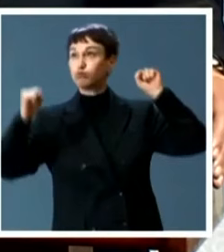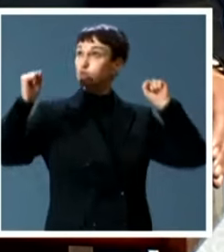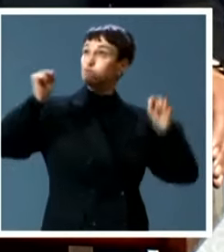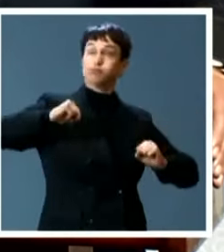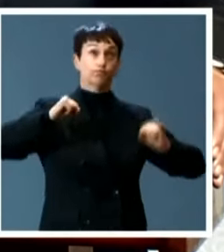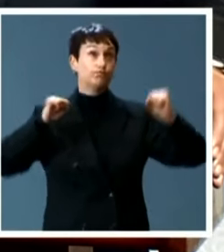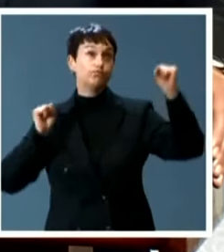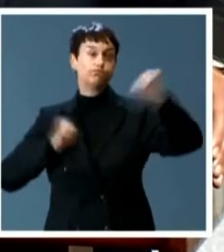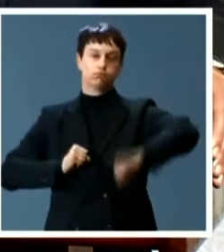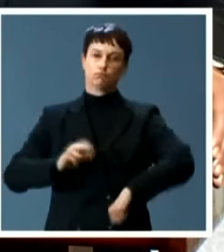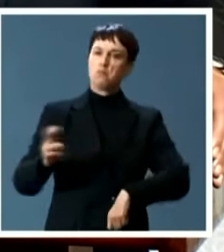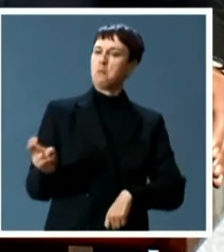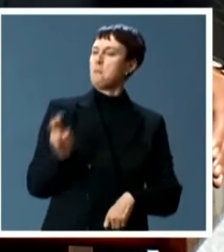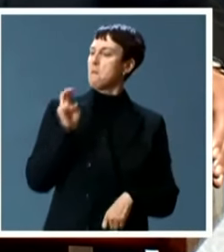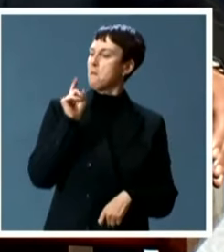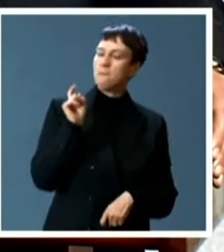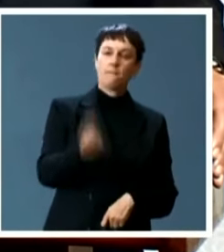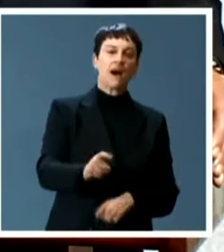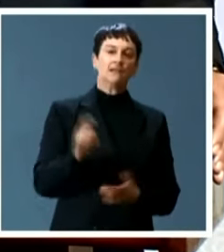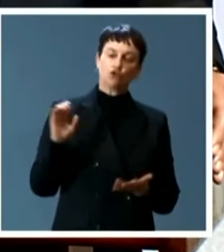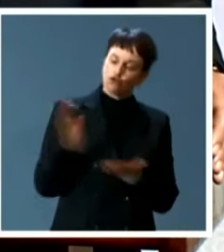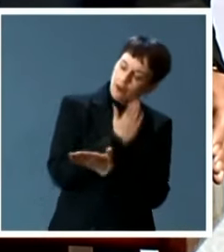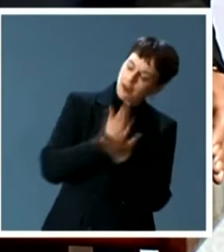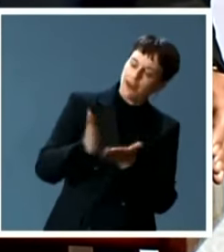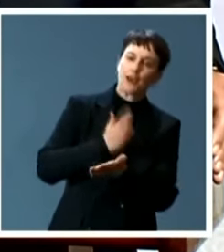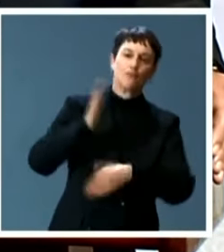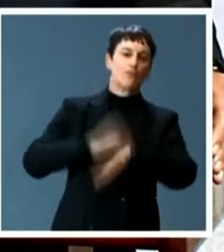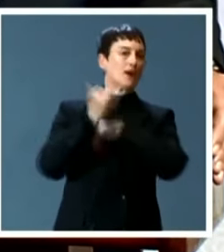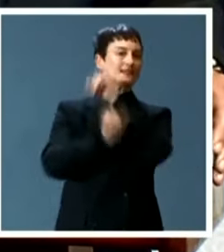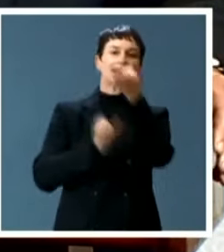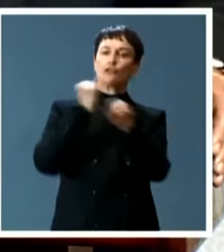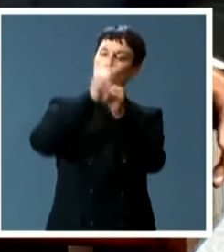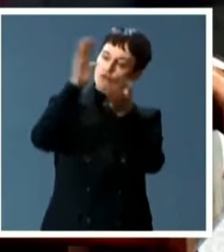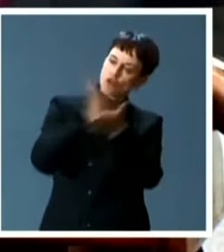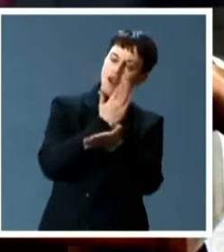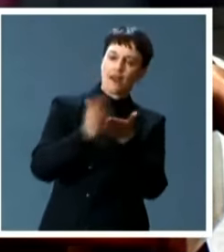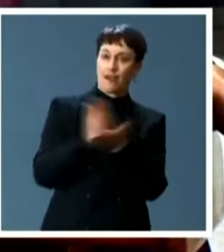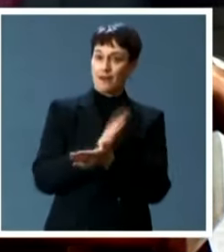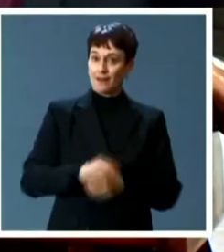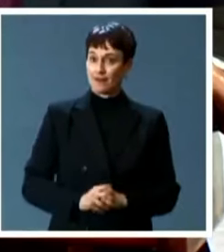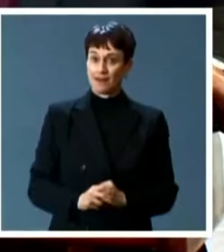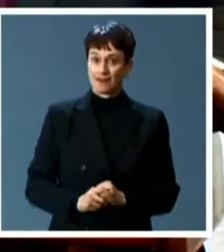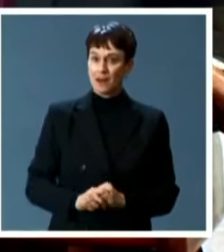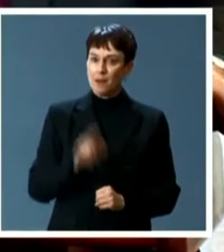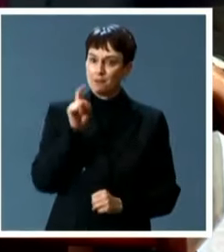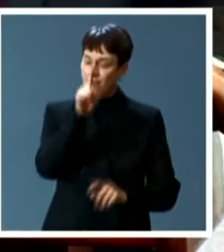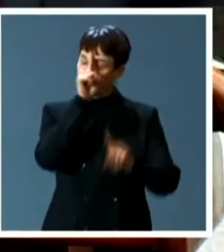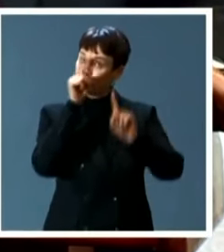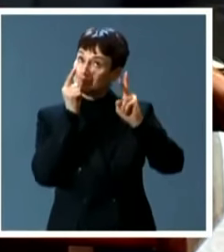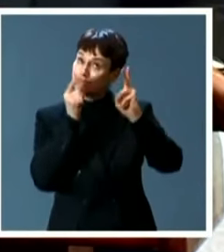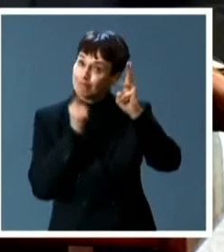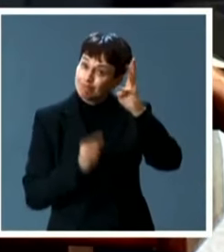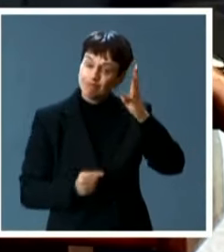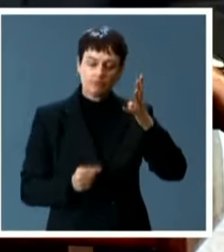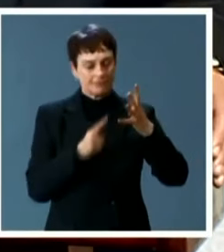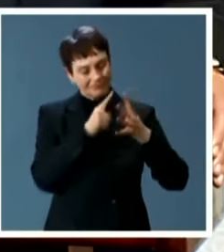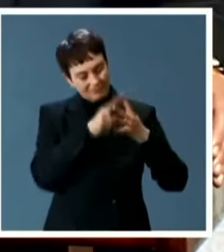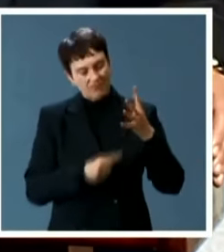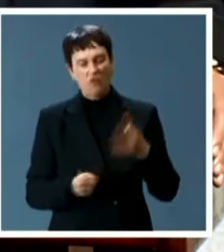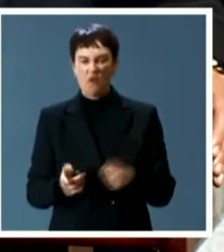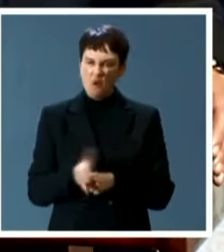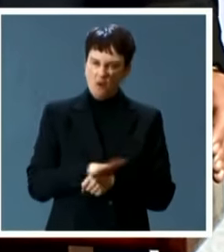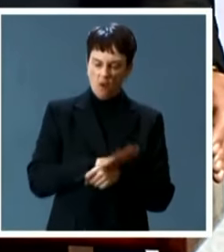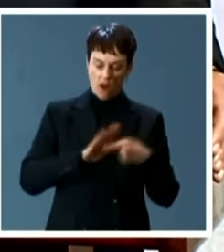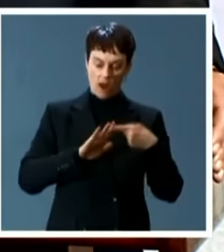are shared more broadly and fairly at the international level. A new model for global governance must be based on full, inclusive, and